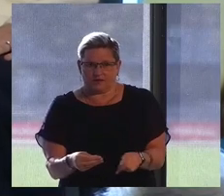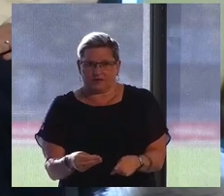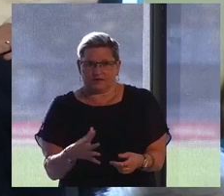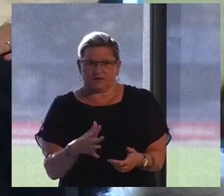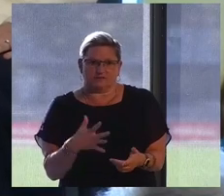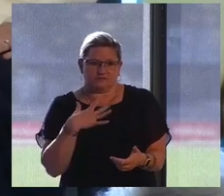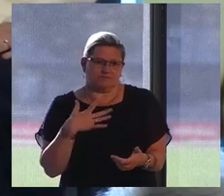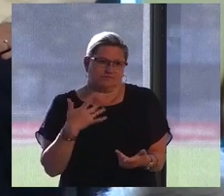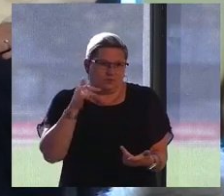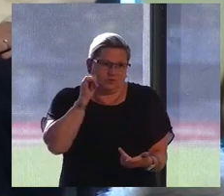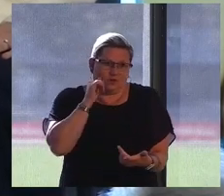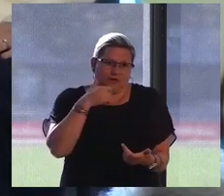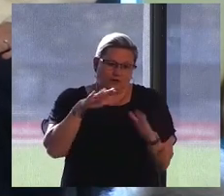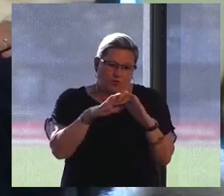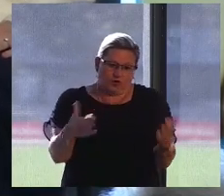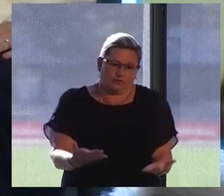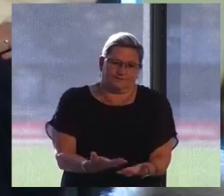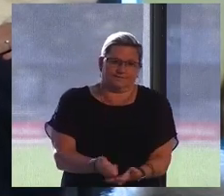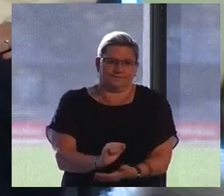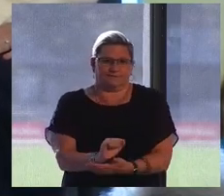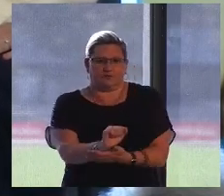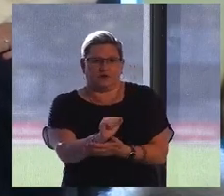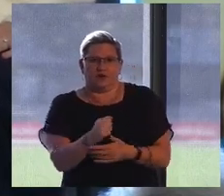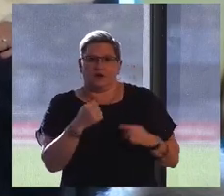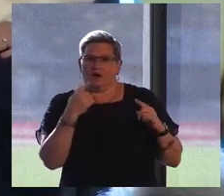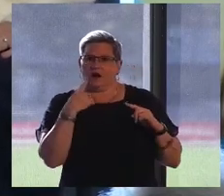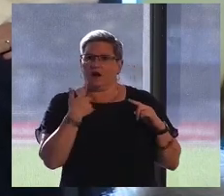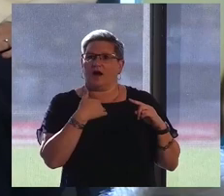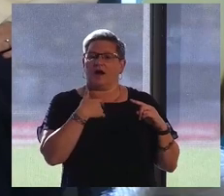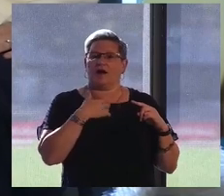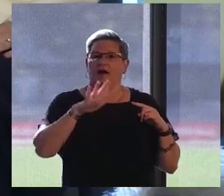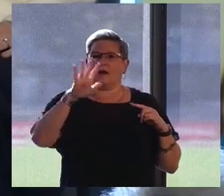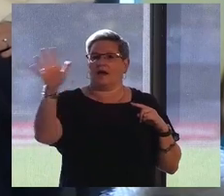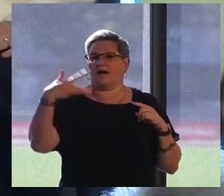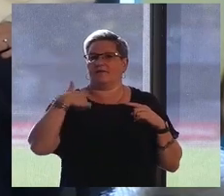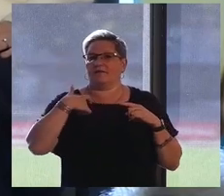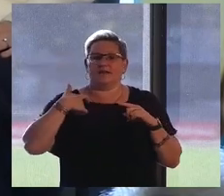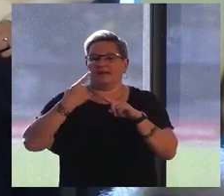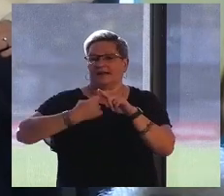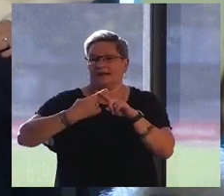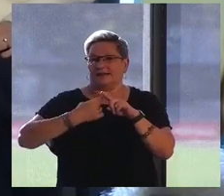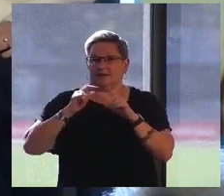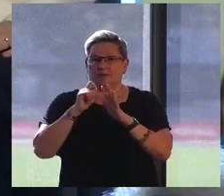works. And I was reading for a Cambridge professor, and